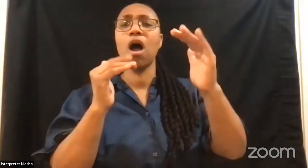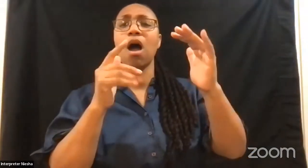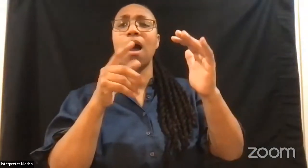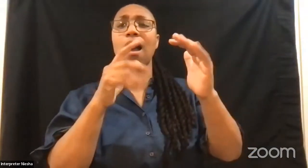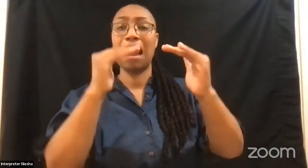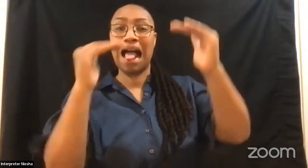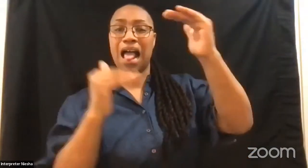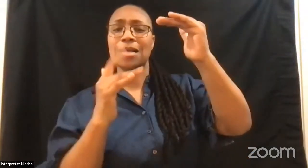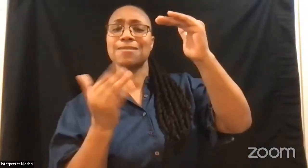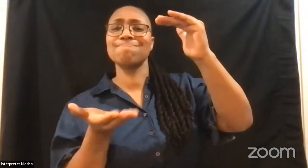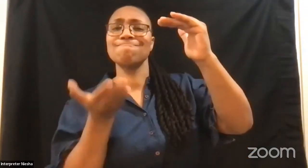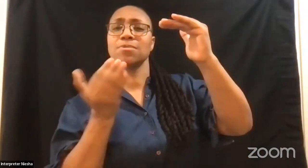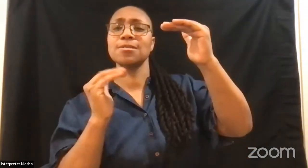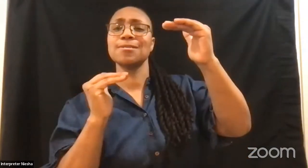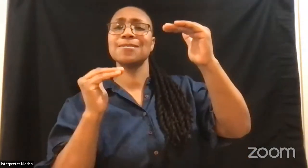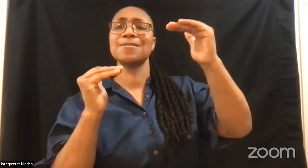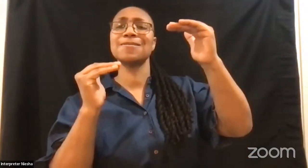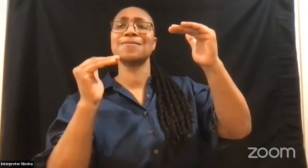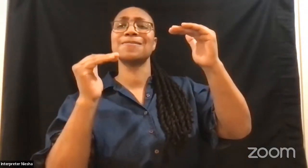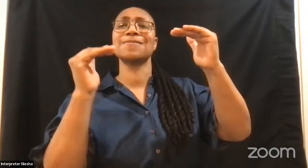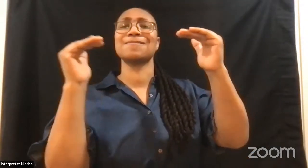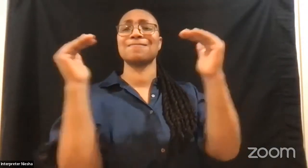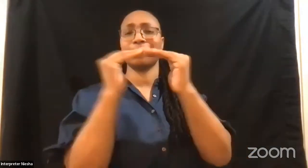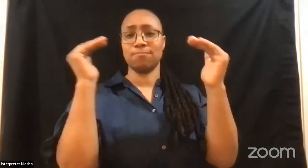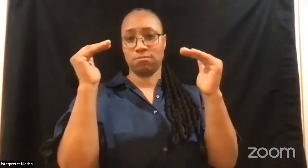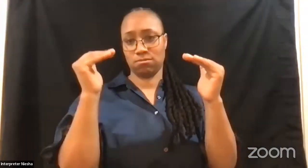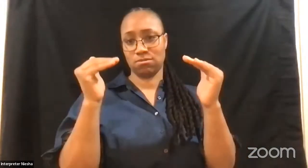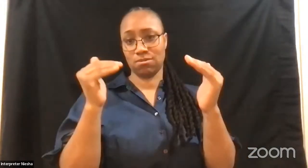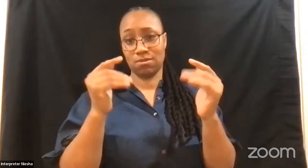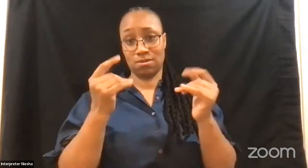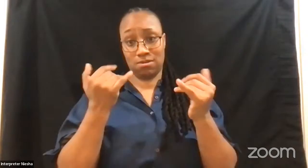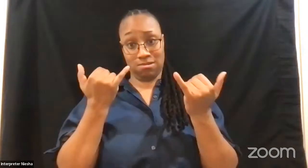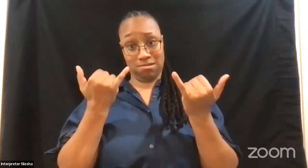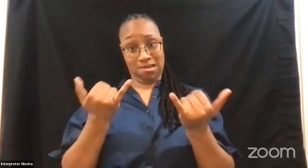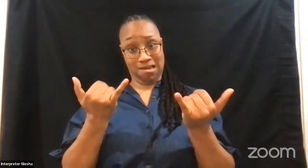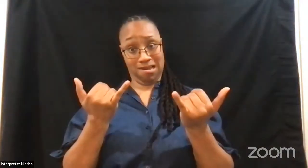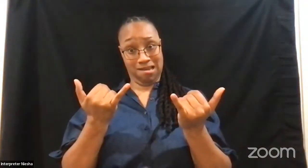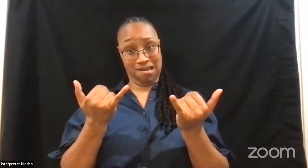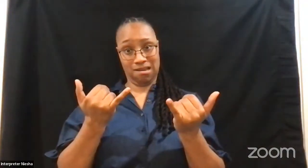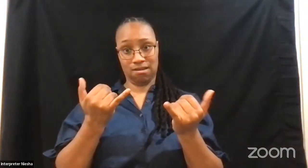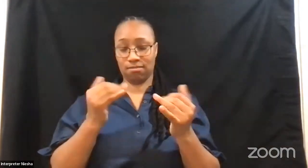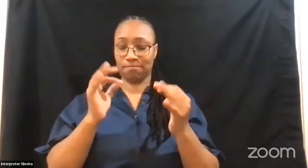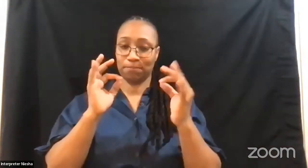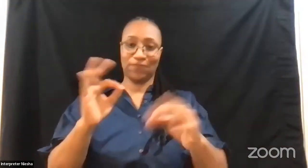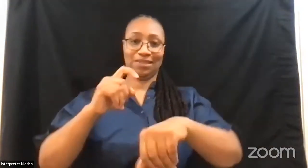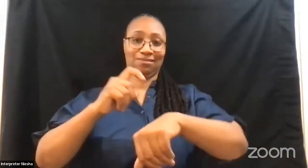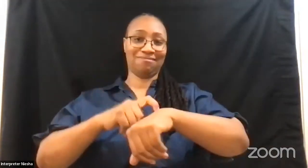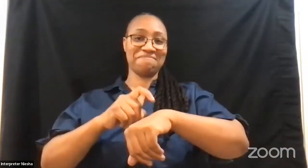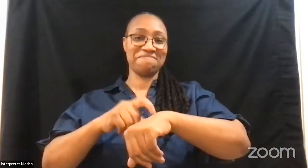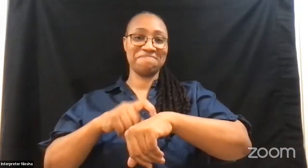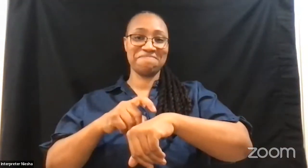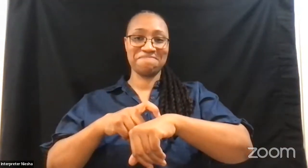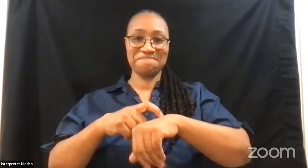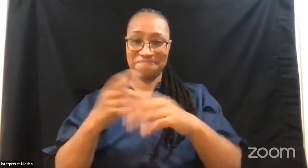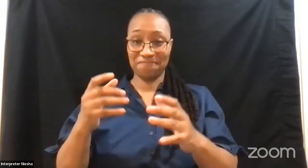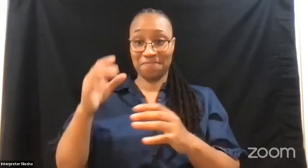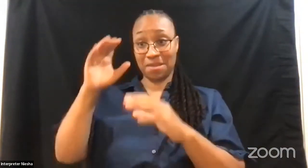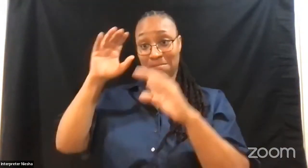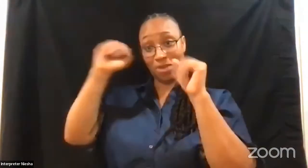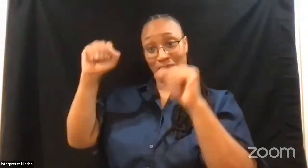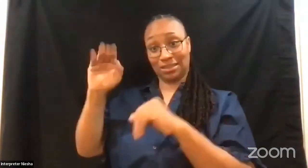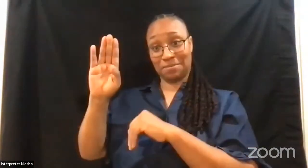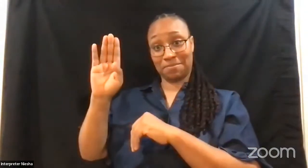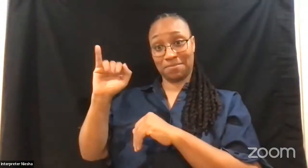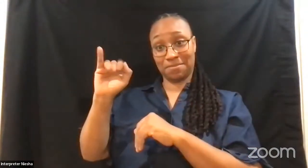disabilities. And this is the perfect time to do so, given that President Biden has issued